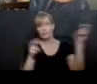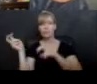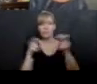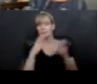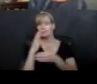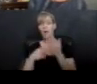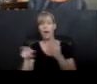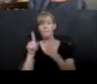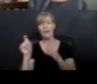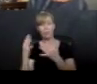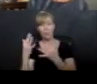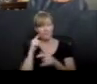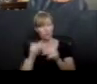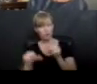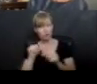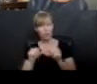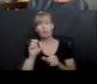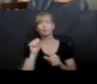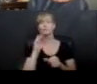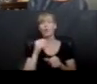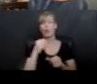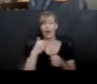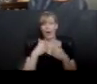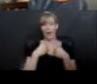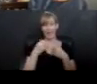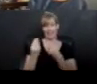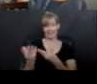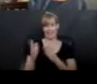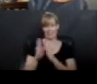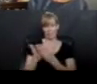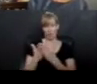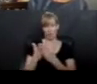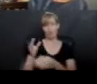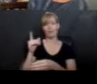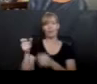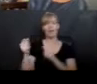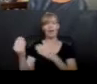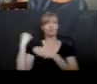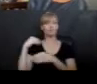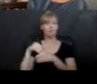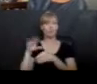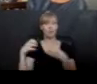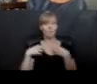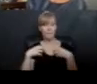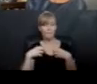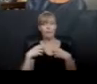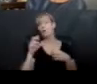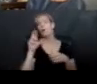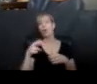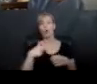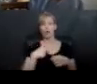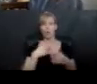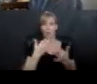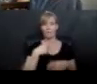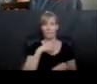other. So having a book that you can stash in your bag and you can read it while you're waiting for your sister's dance class to finish,